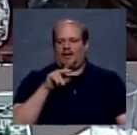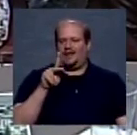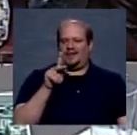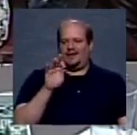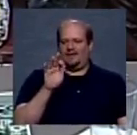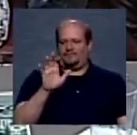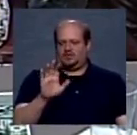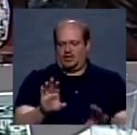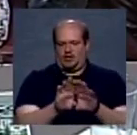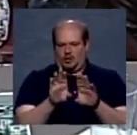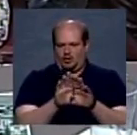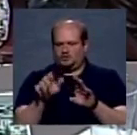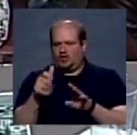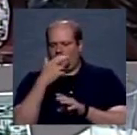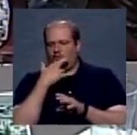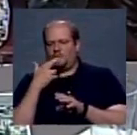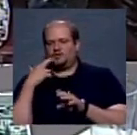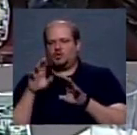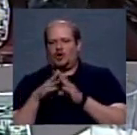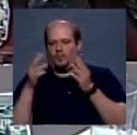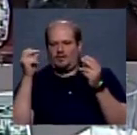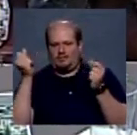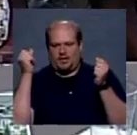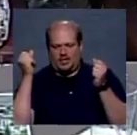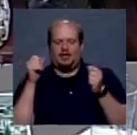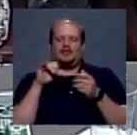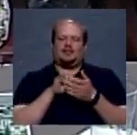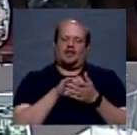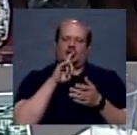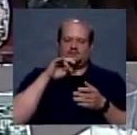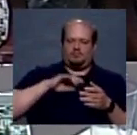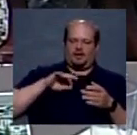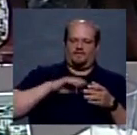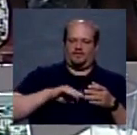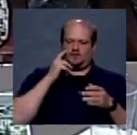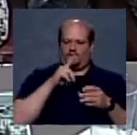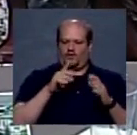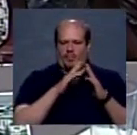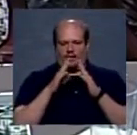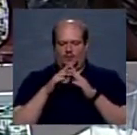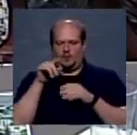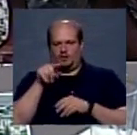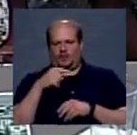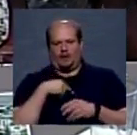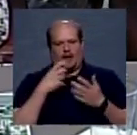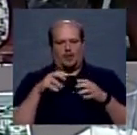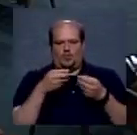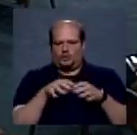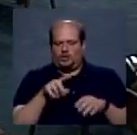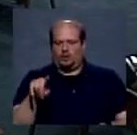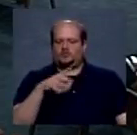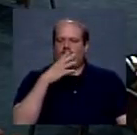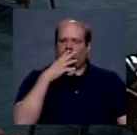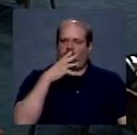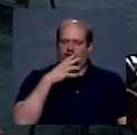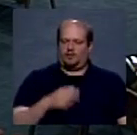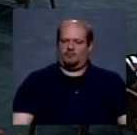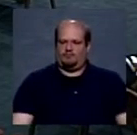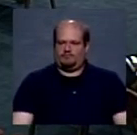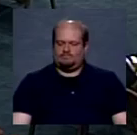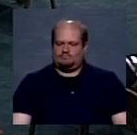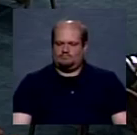Chicken closed, another restaurant opened up immediately. So that's beneficial to the community out there, so I don't want to lose them. Thank you.